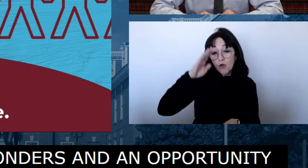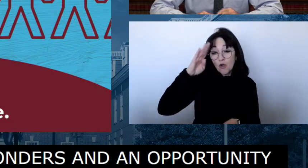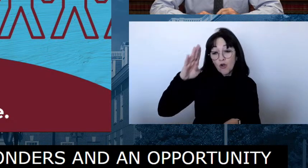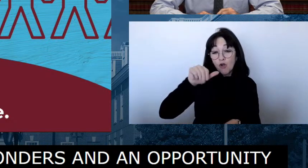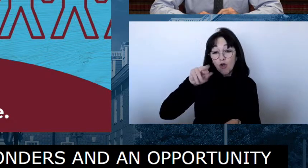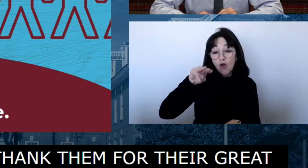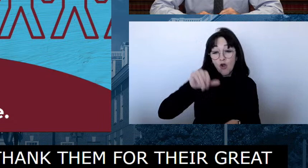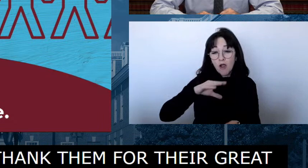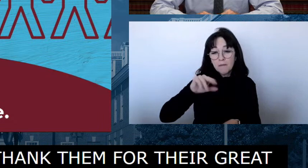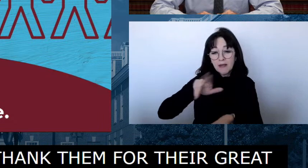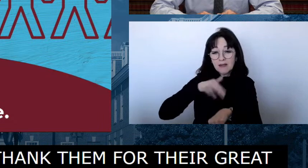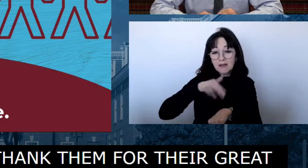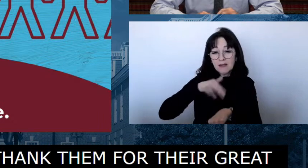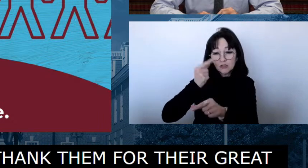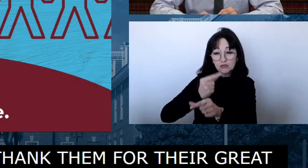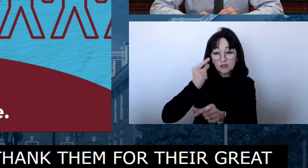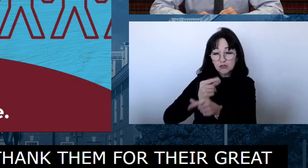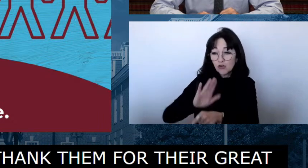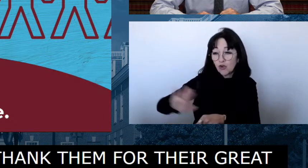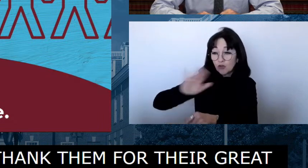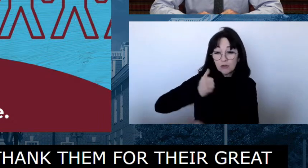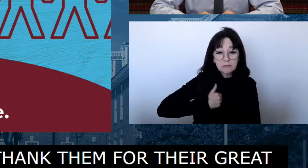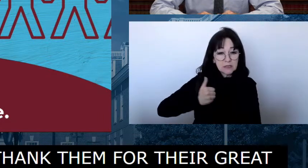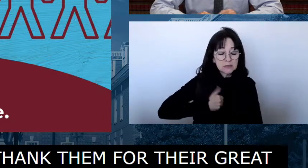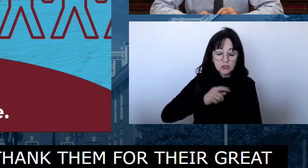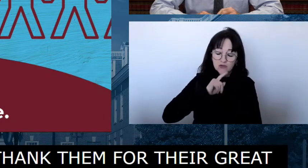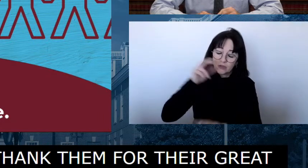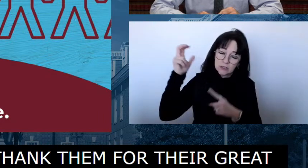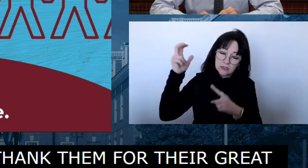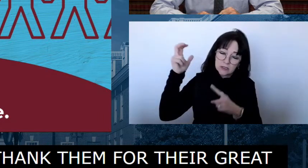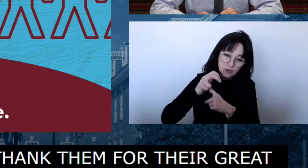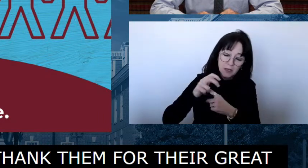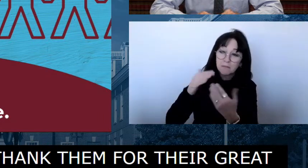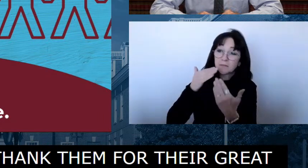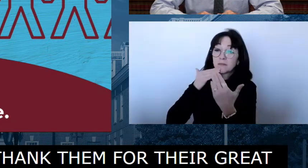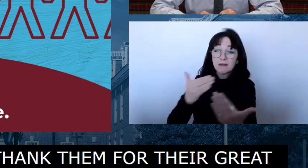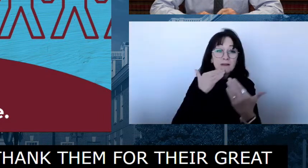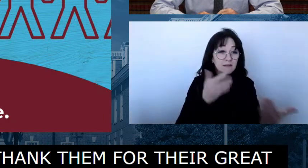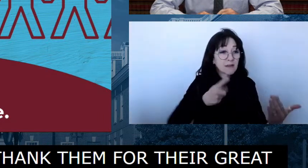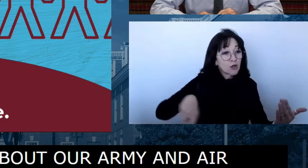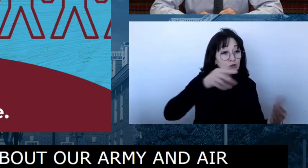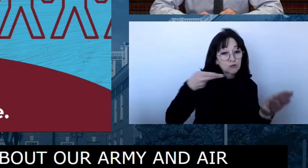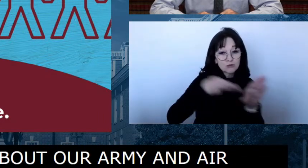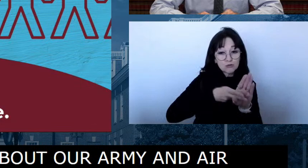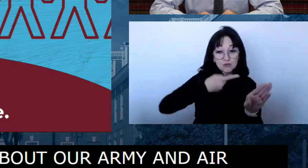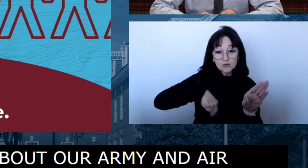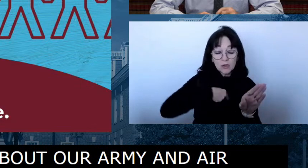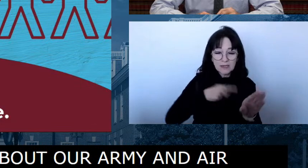his troops. They've just been outstanding. Thank you, everyone, for joining us, and we'll see you next week.